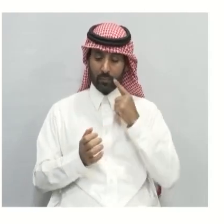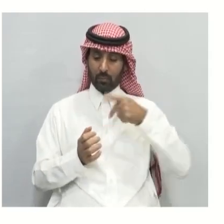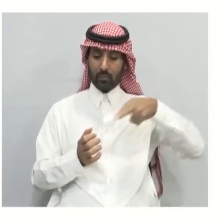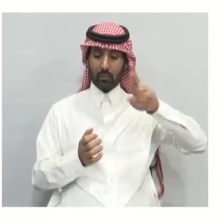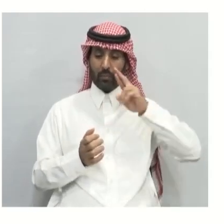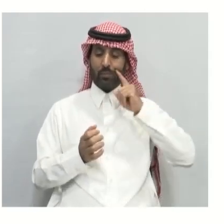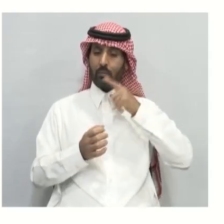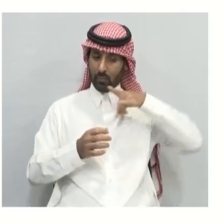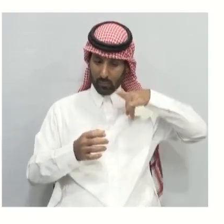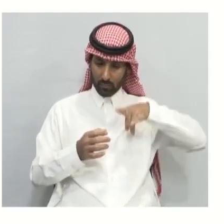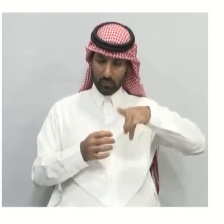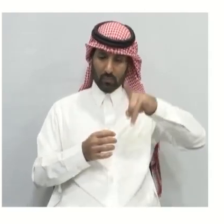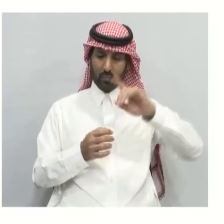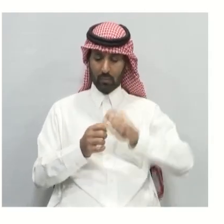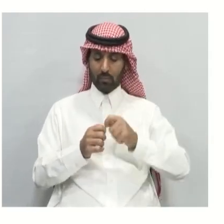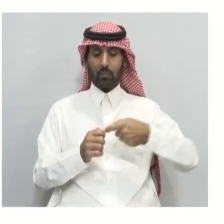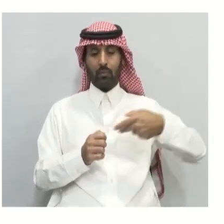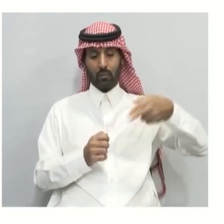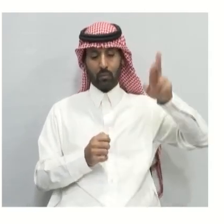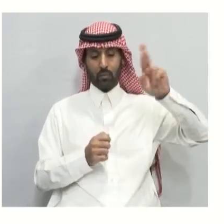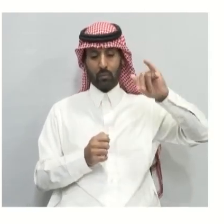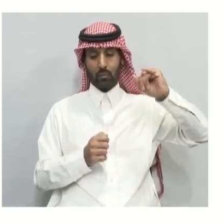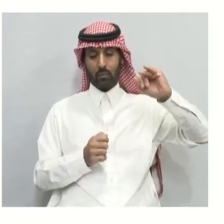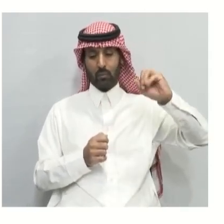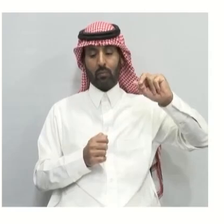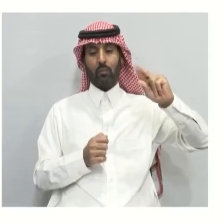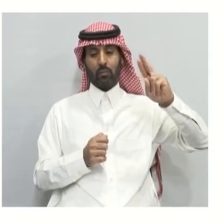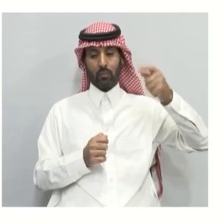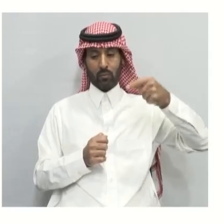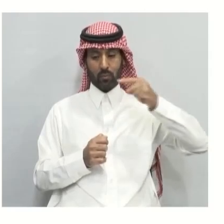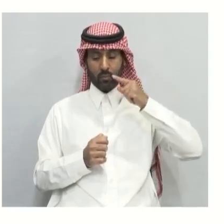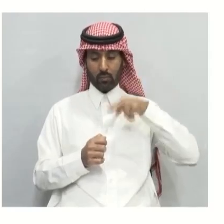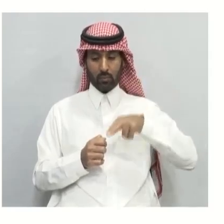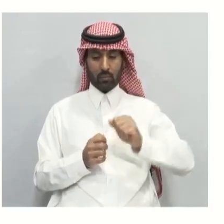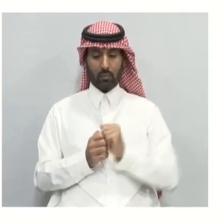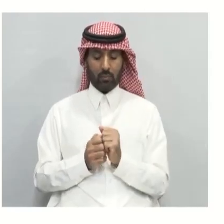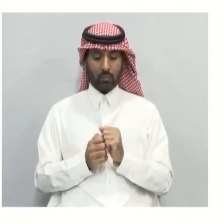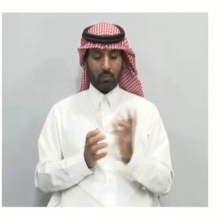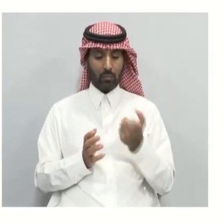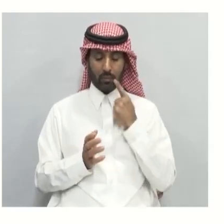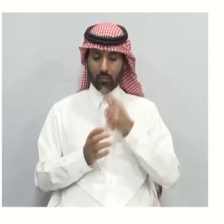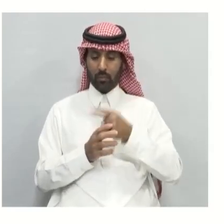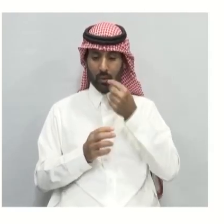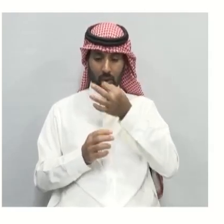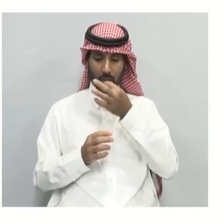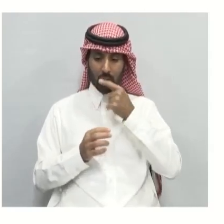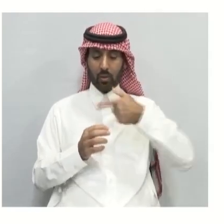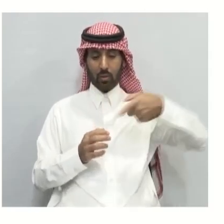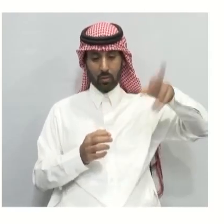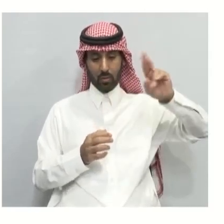brothers, 1906, and here the airplane. Then Dr. Alexander